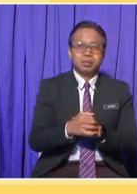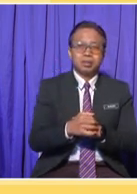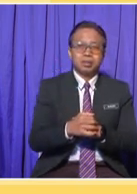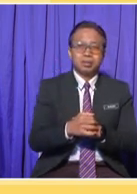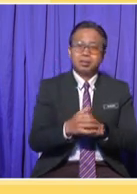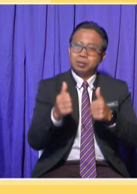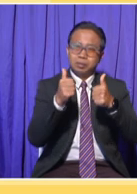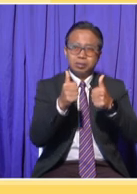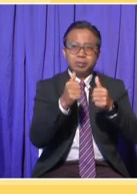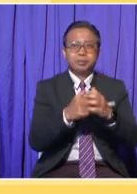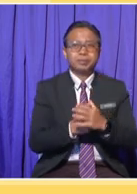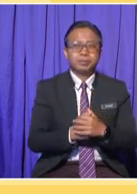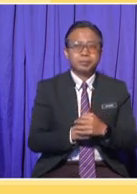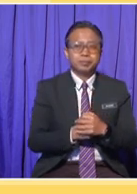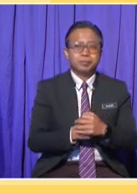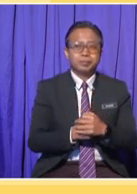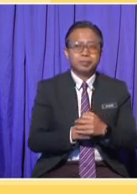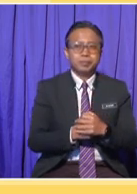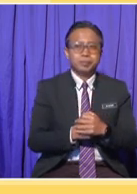That's very good.